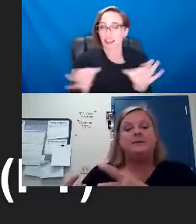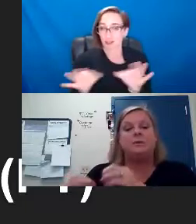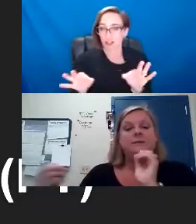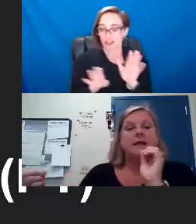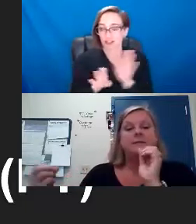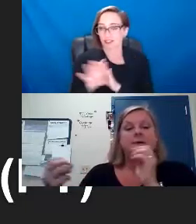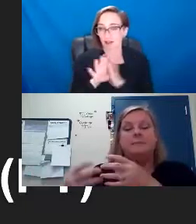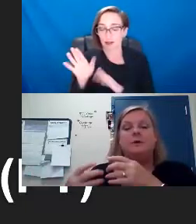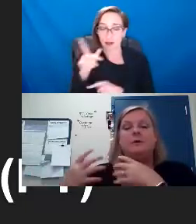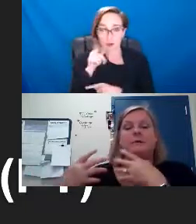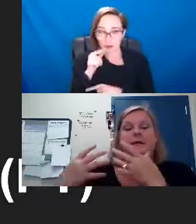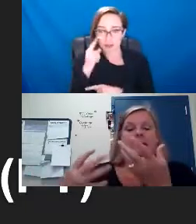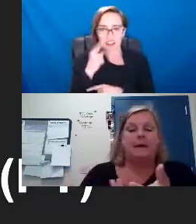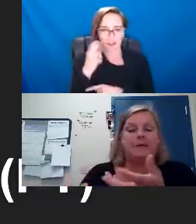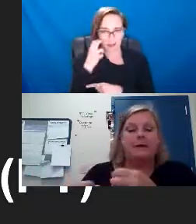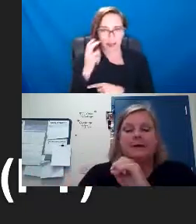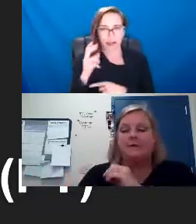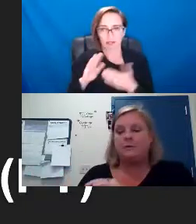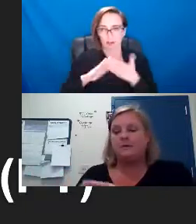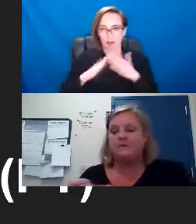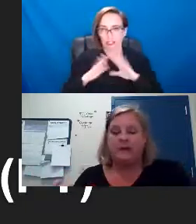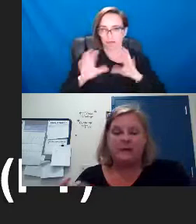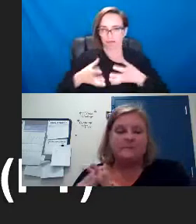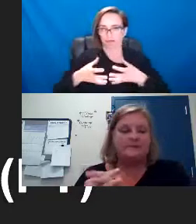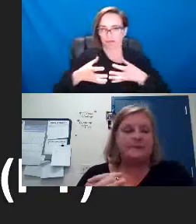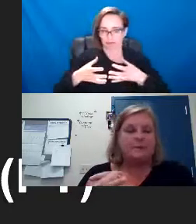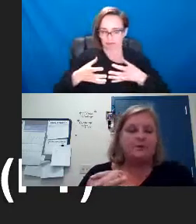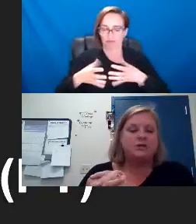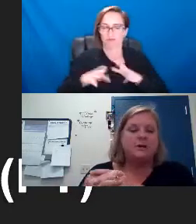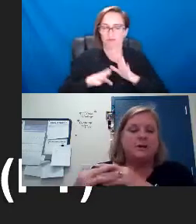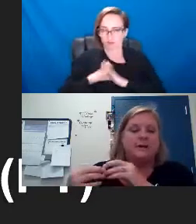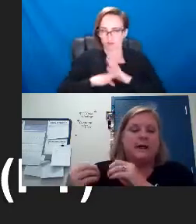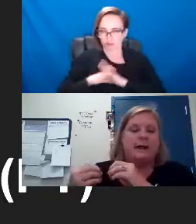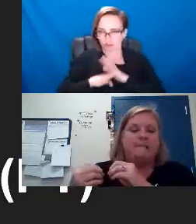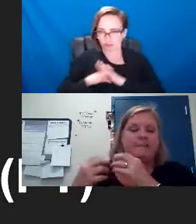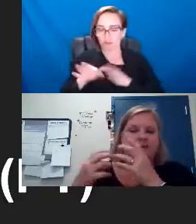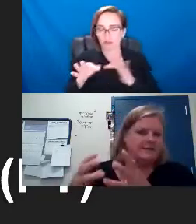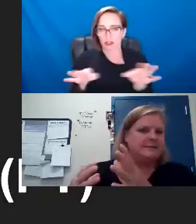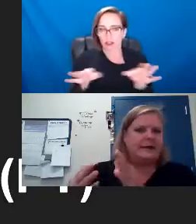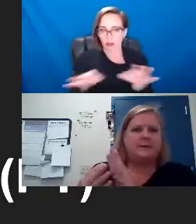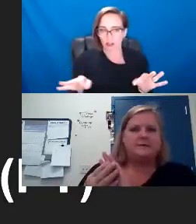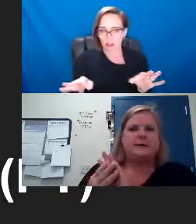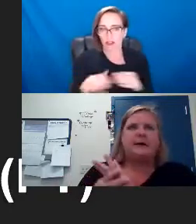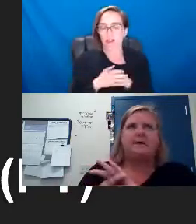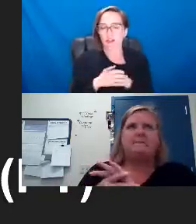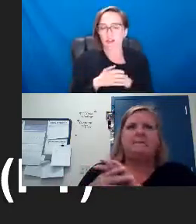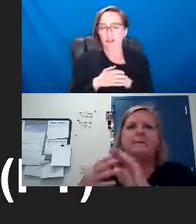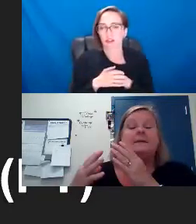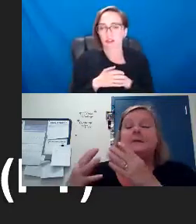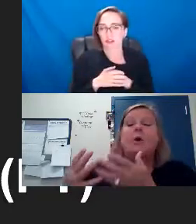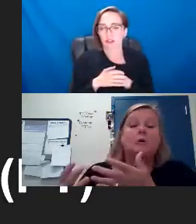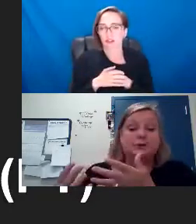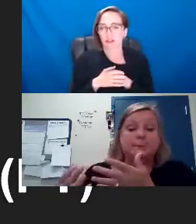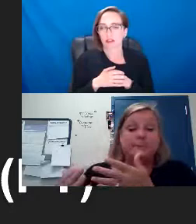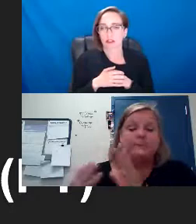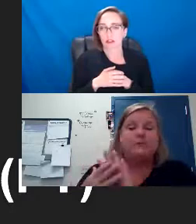deaf-blind individuals. As a community, they have gotten together, they've developed this language. This is theirs.